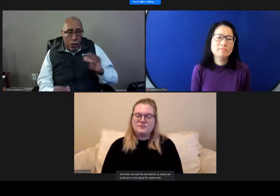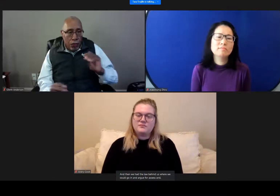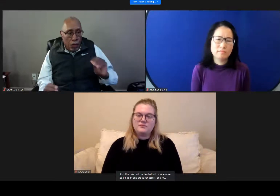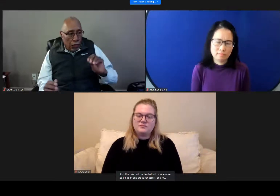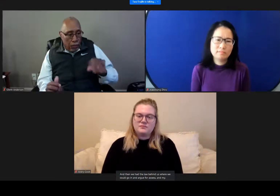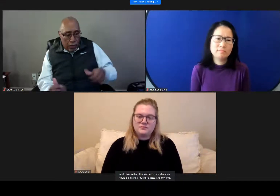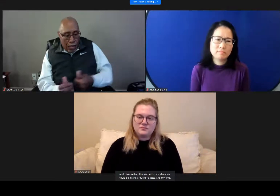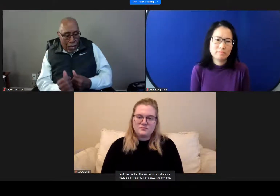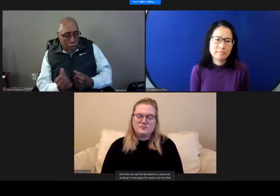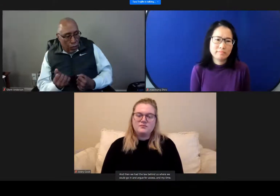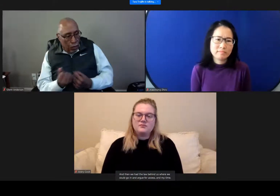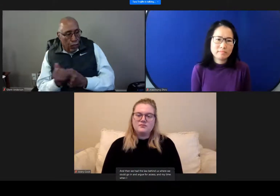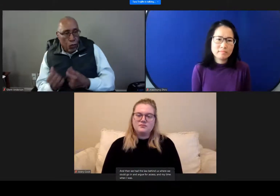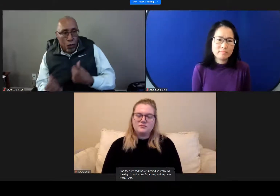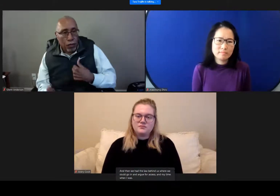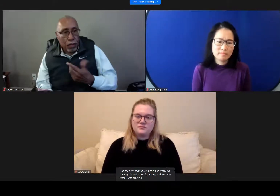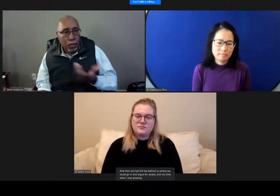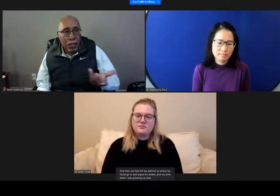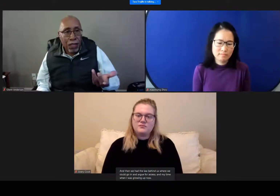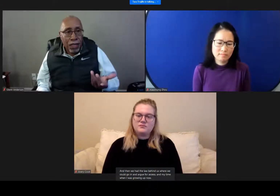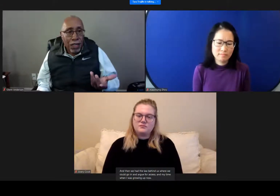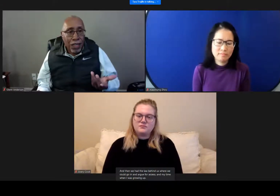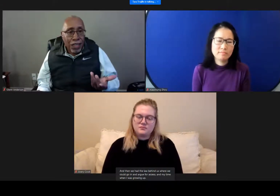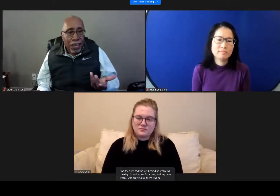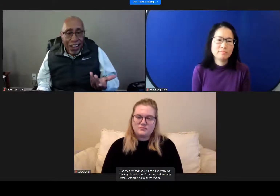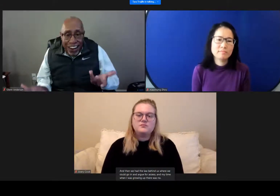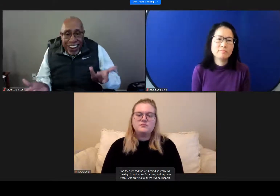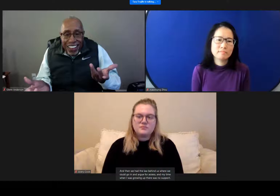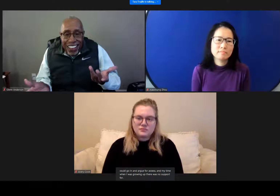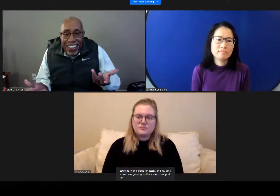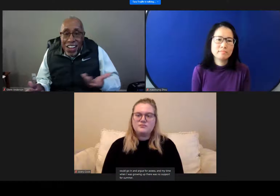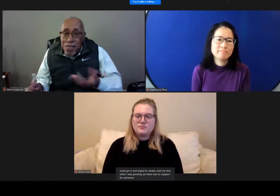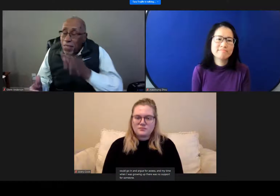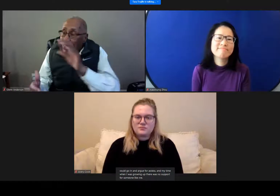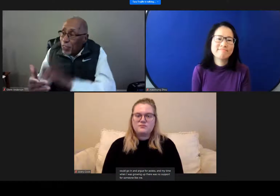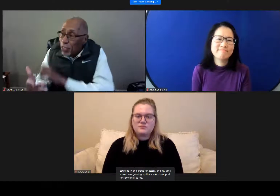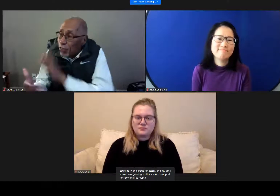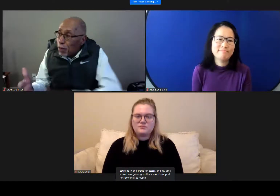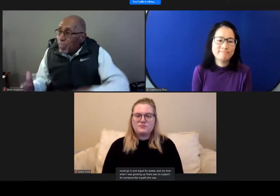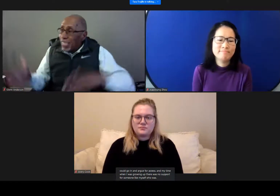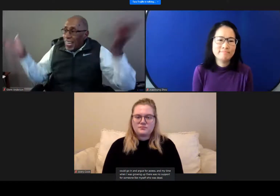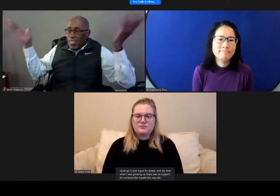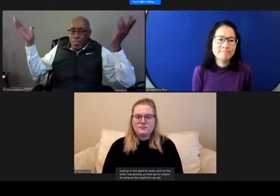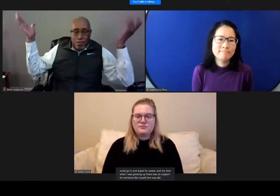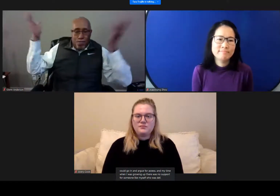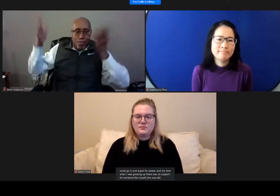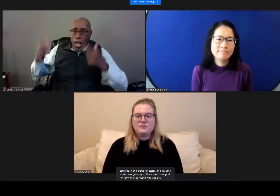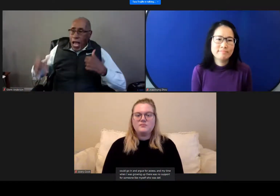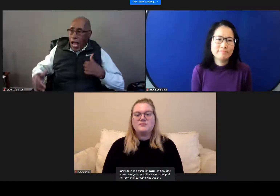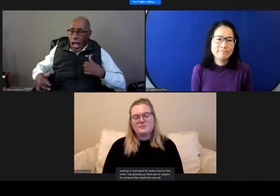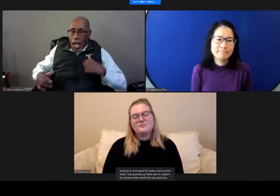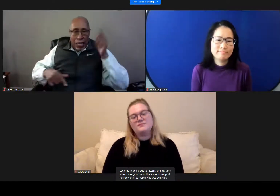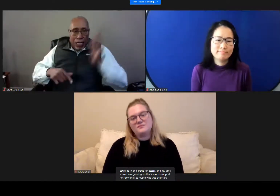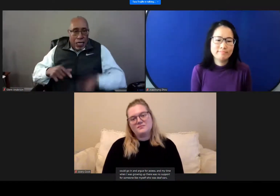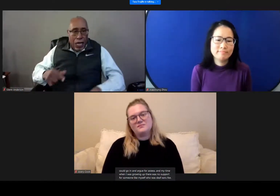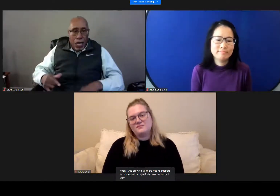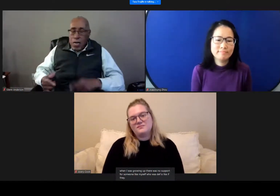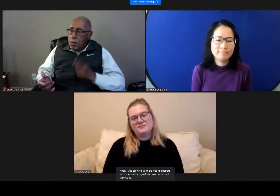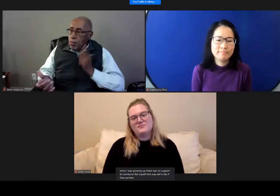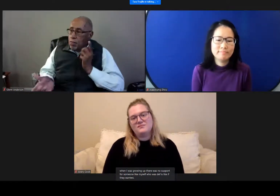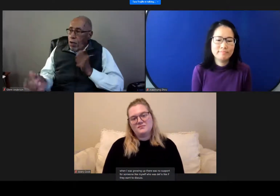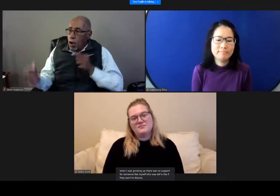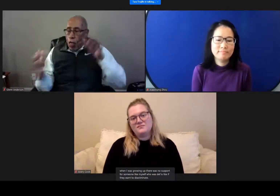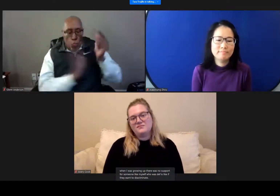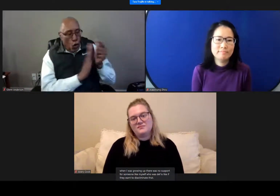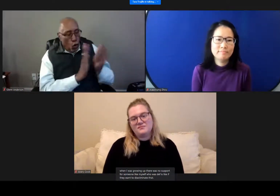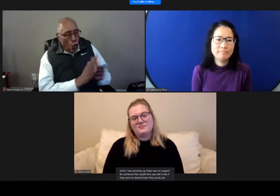my time, when I was growing up, there was no support for someone like myself who was deaf. It was like, if they wanted to